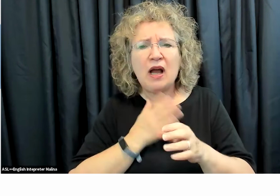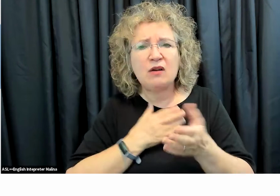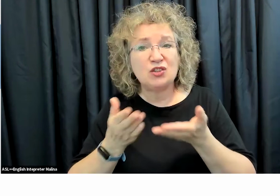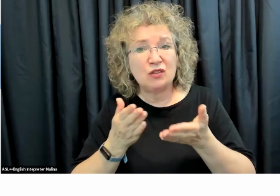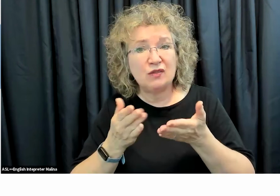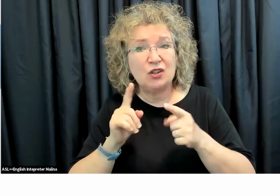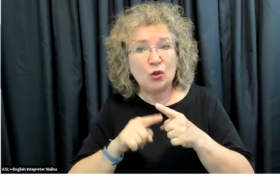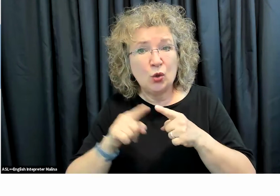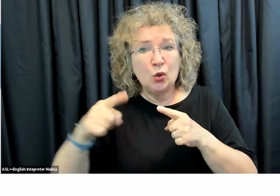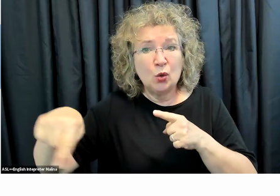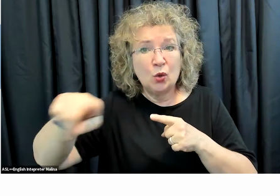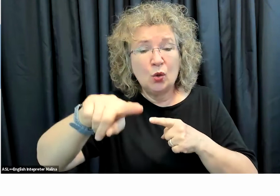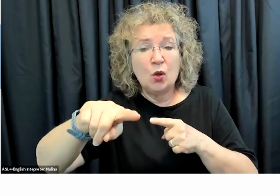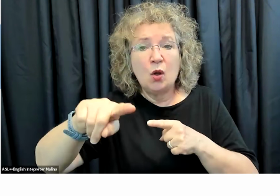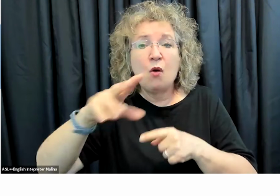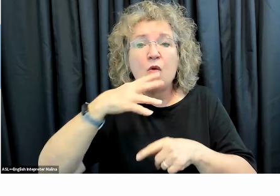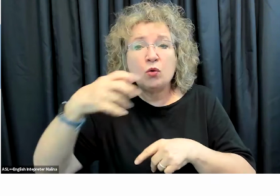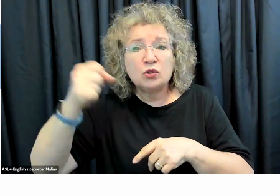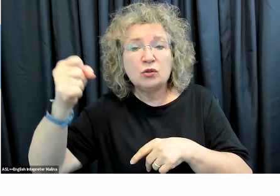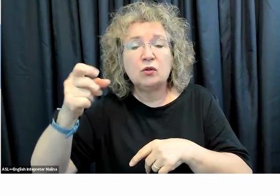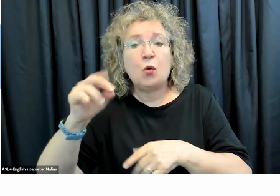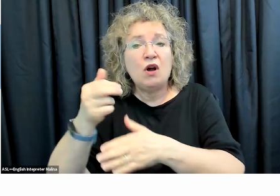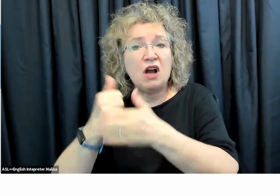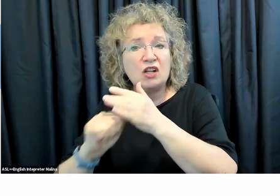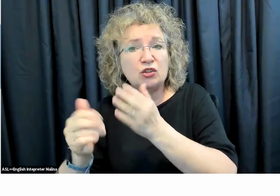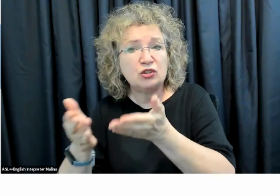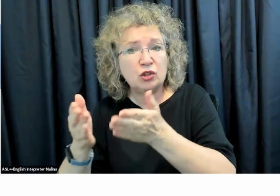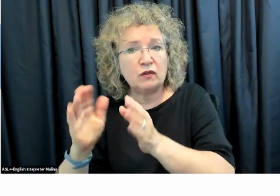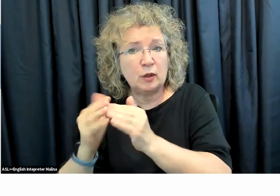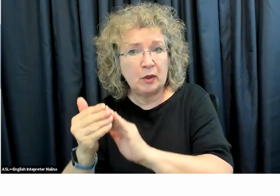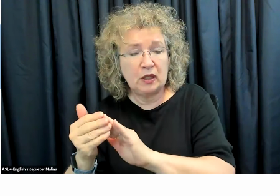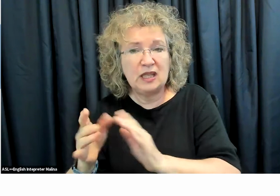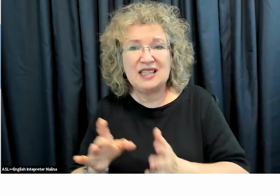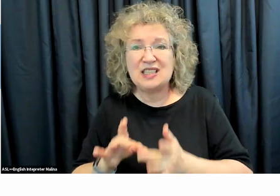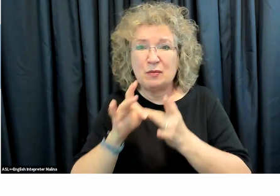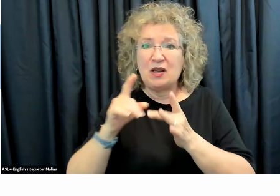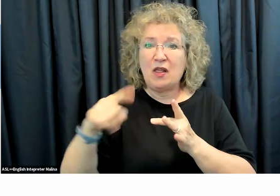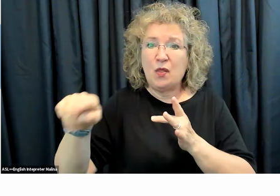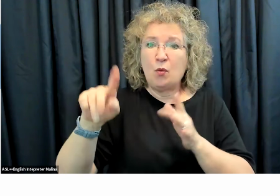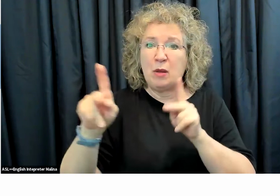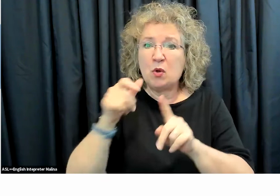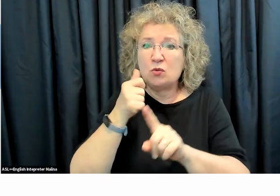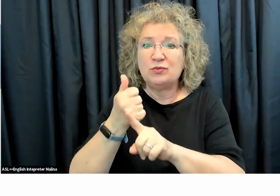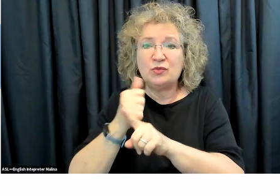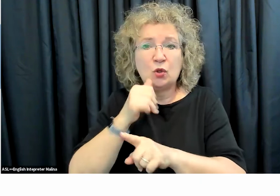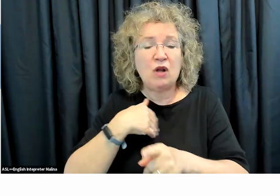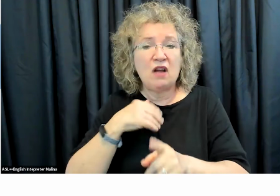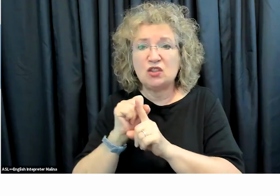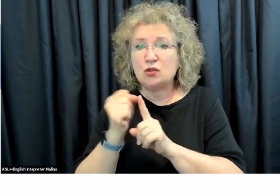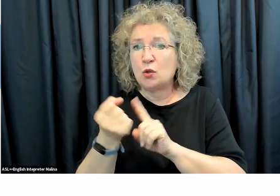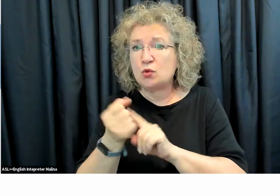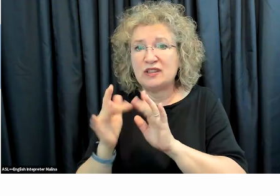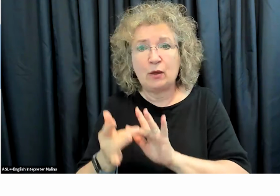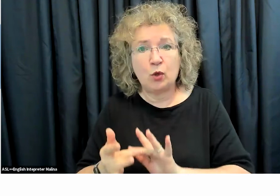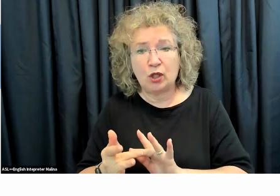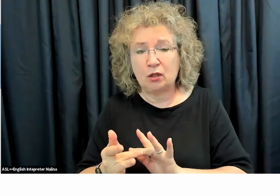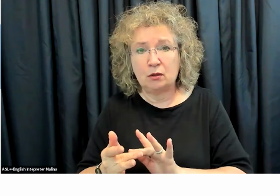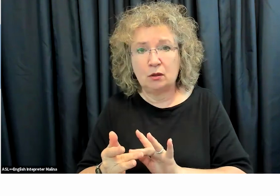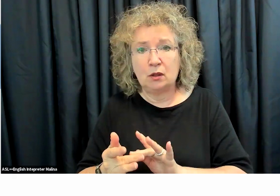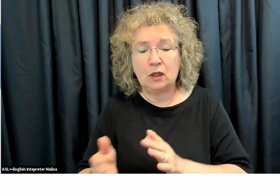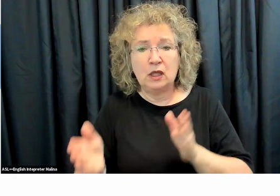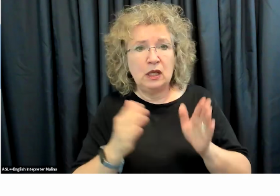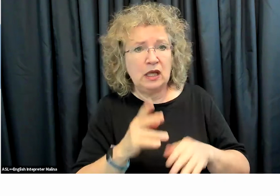disabled communities, and most specifically individuals who do not have social networks? That's from Carla Hogan. Kayla,